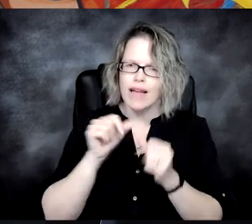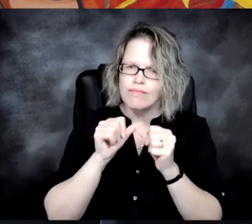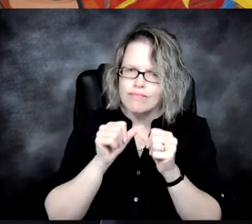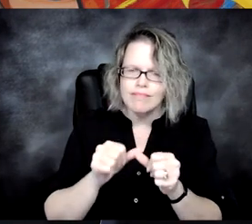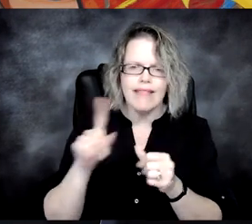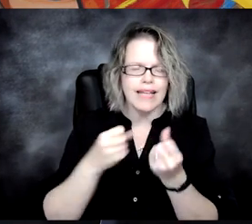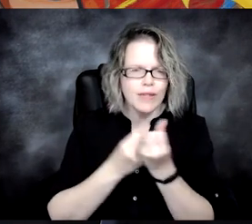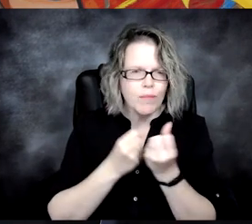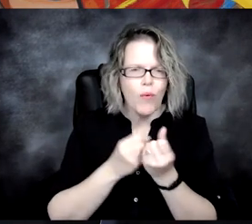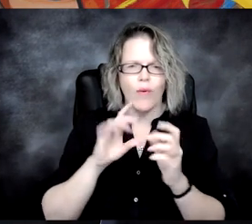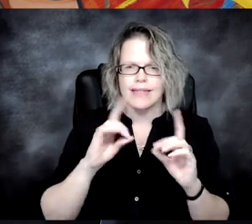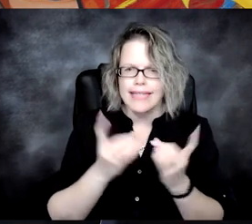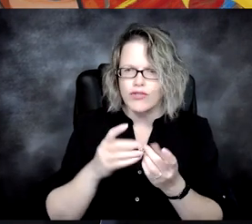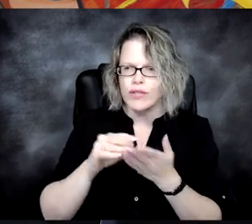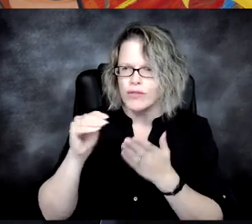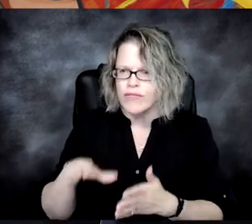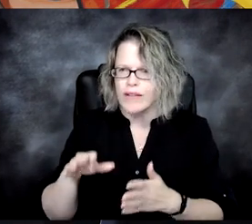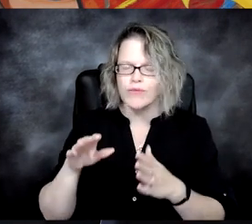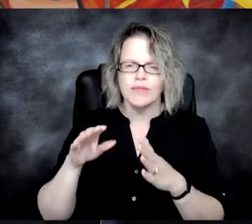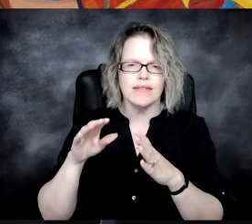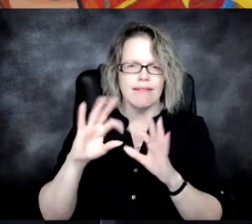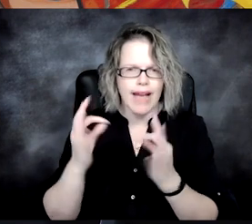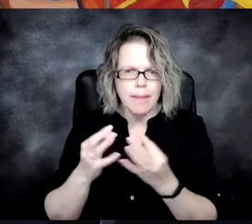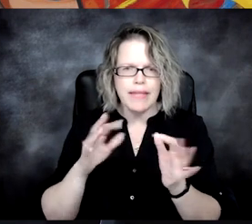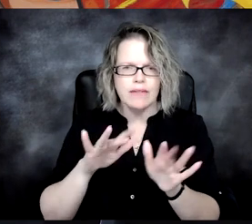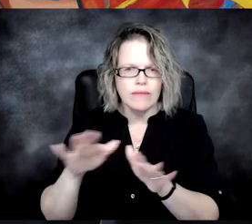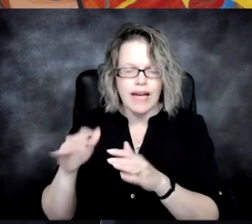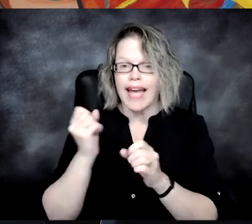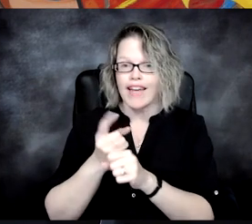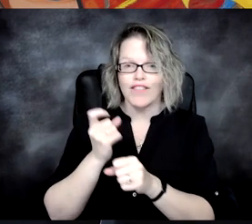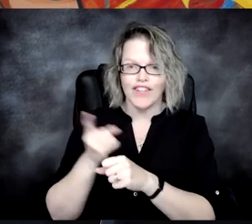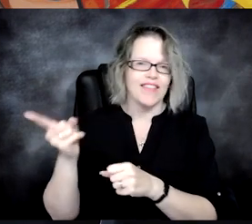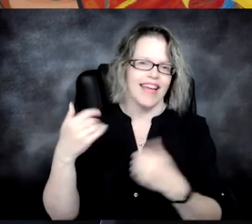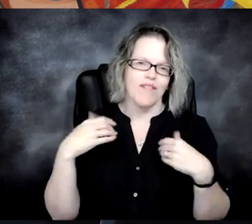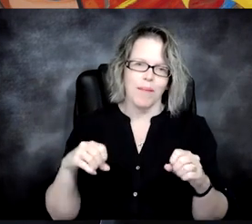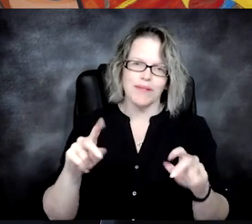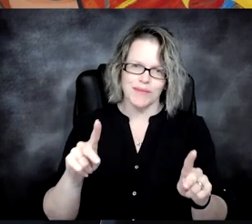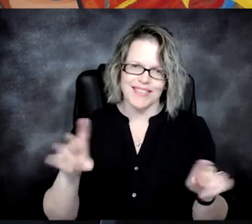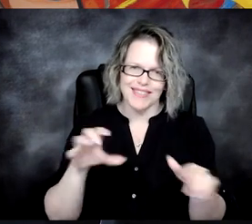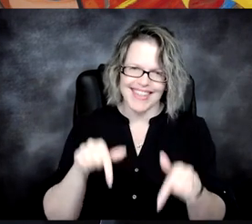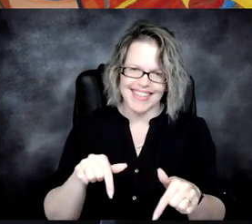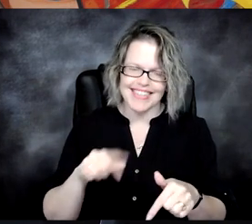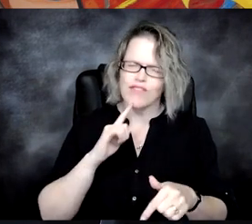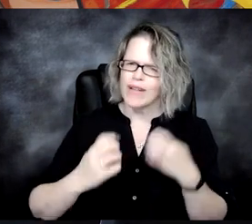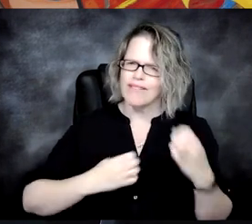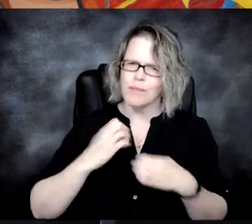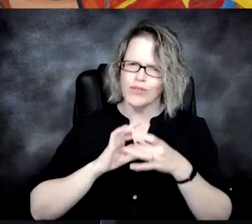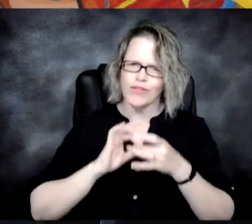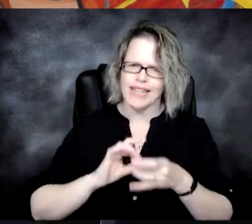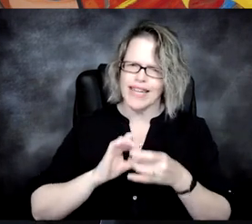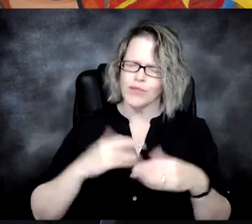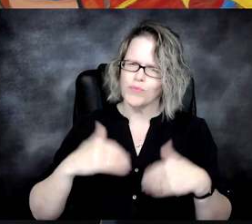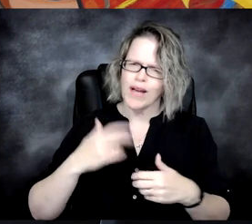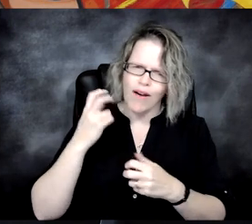districts, students, communities, families. So every year they get a chance to do this. This really, I think, has an emotional connection to how hard they